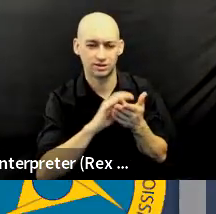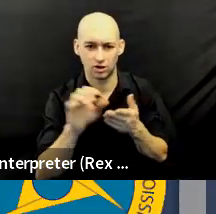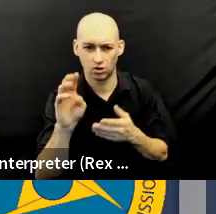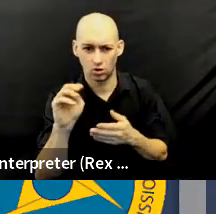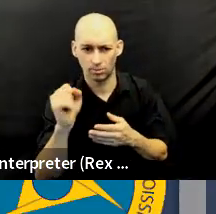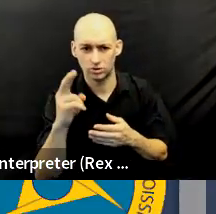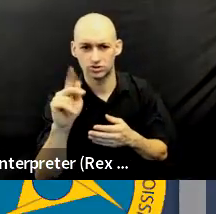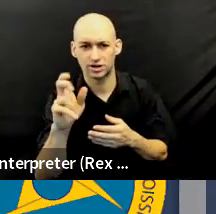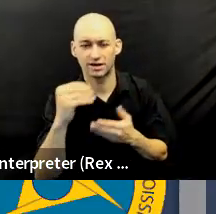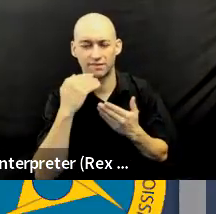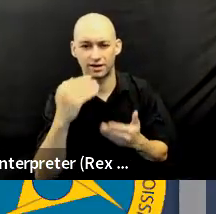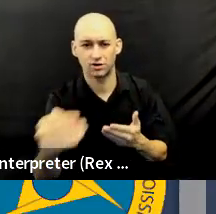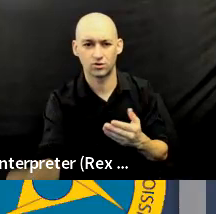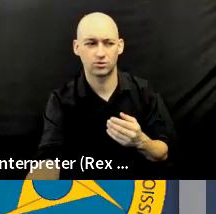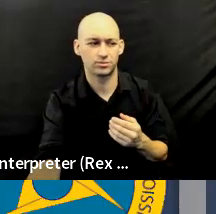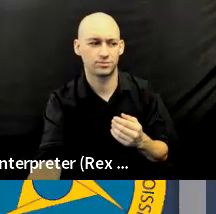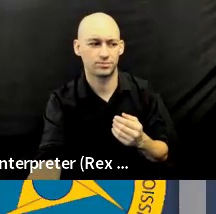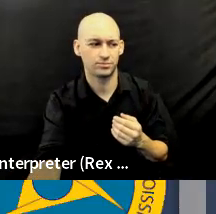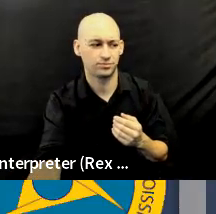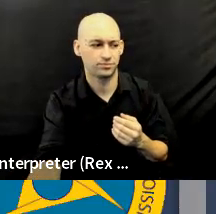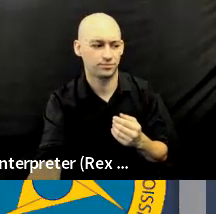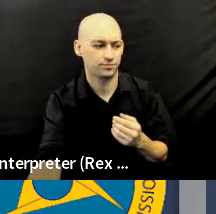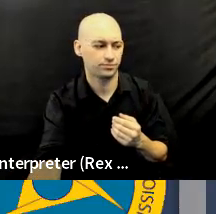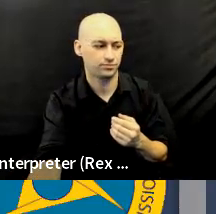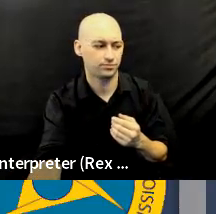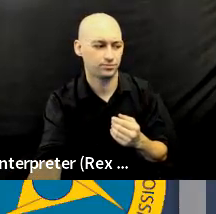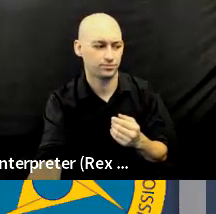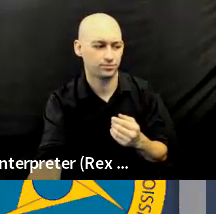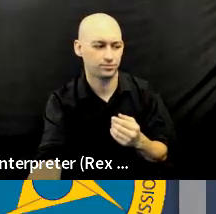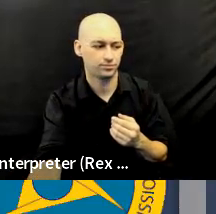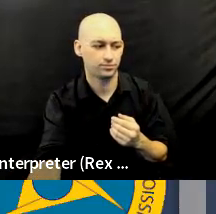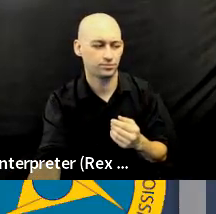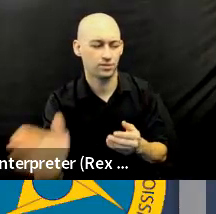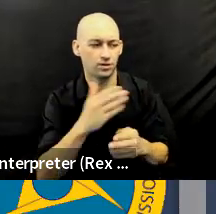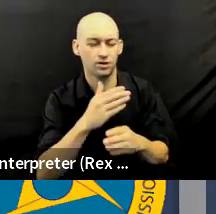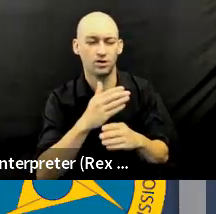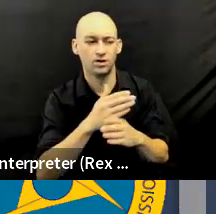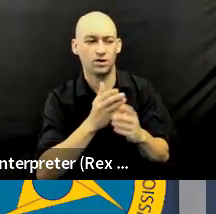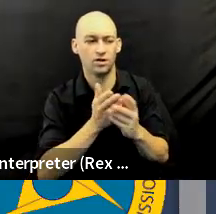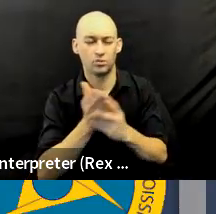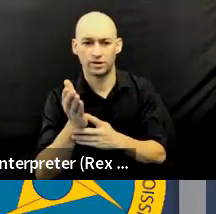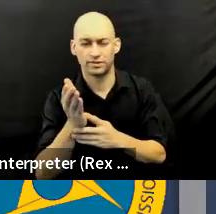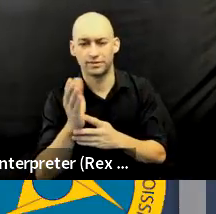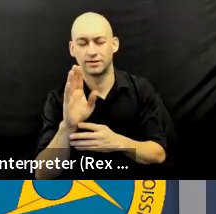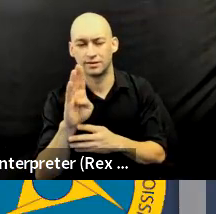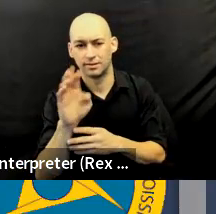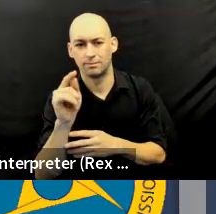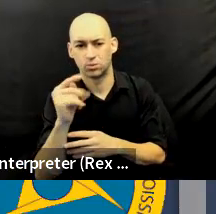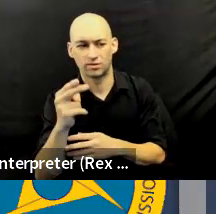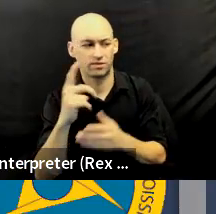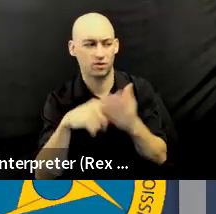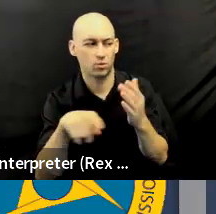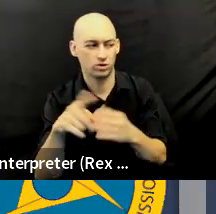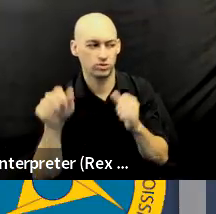you. The width and breadth of what you and your team at CalSTA and Caltrans and